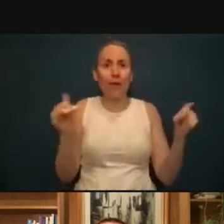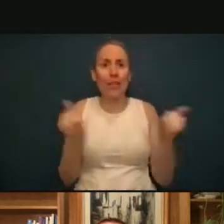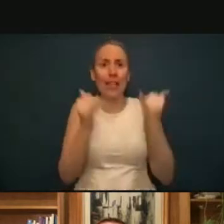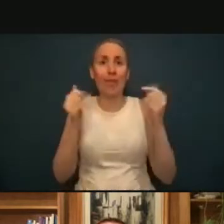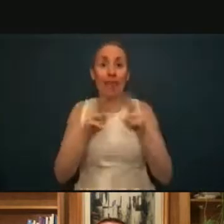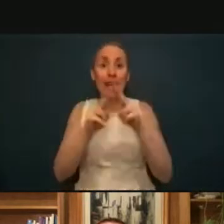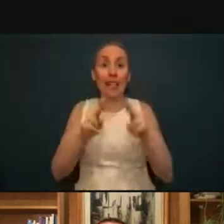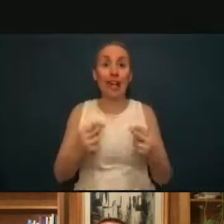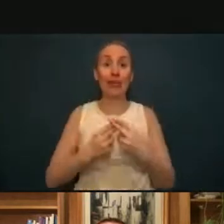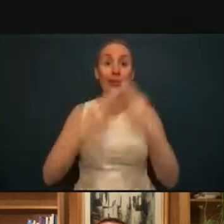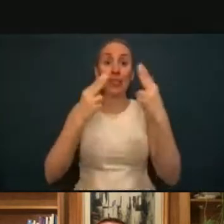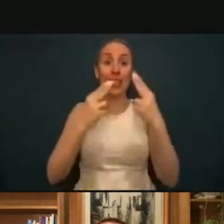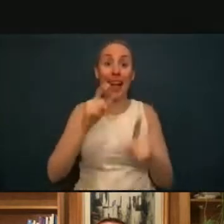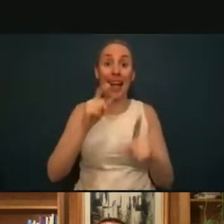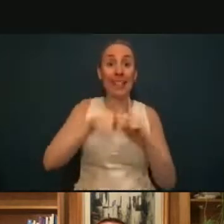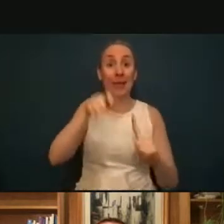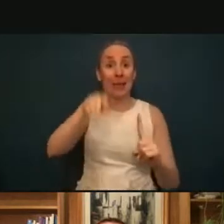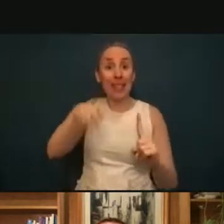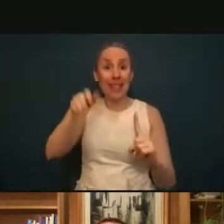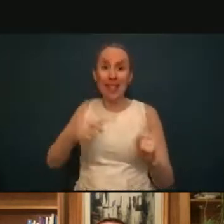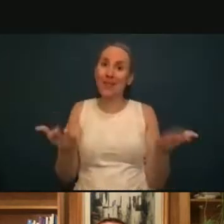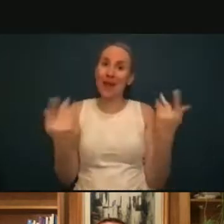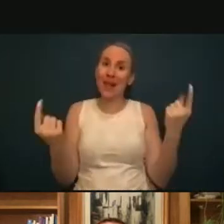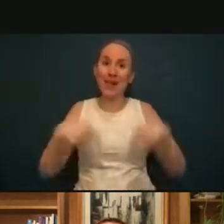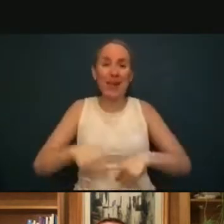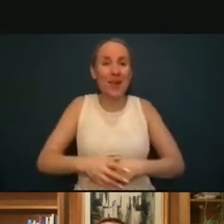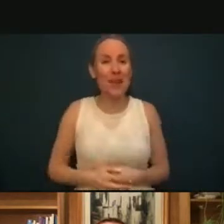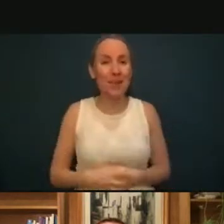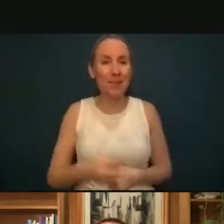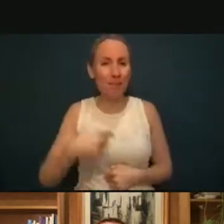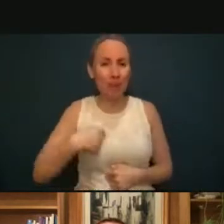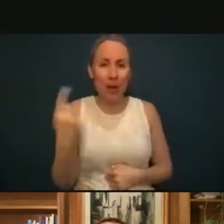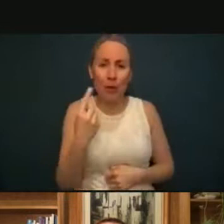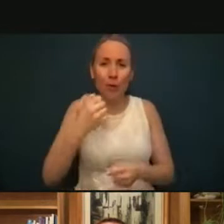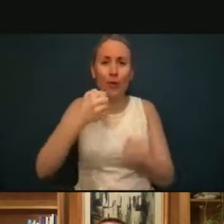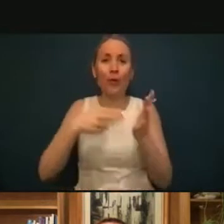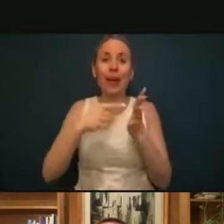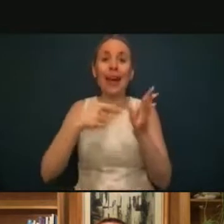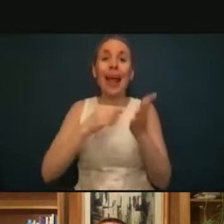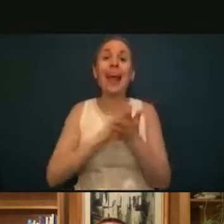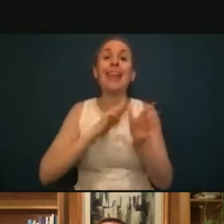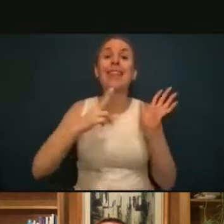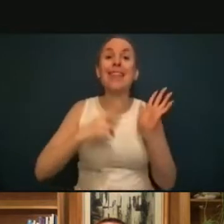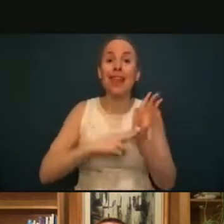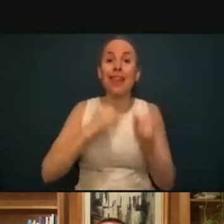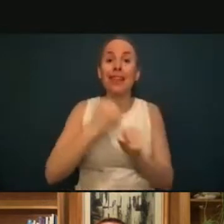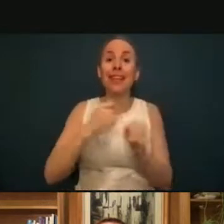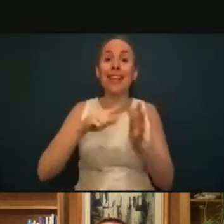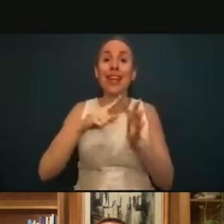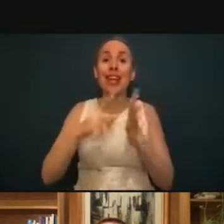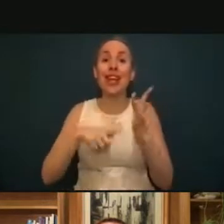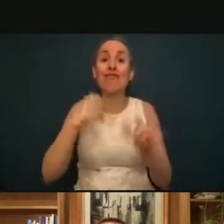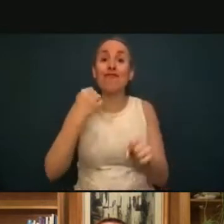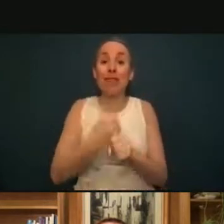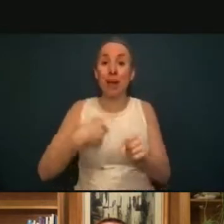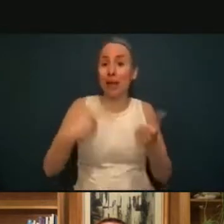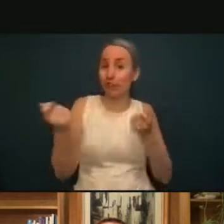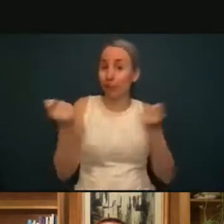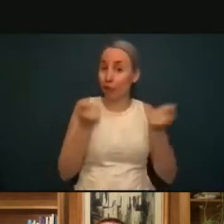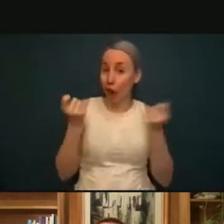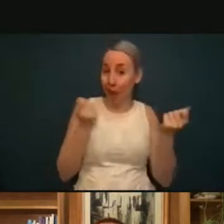Disabilities. So welcome. My name is Nathan Geering, and I will be chairing this event this